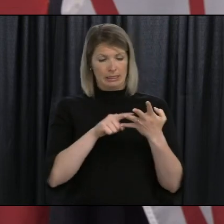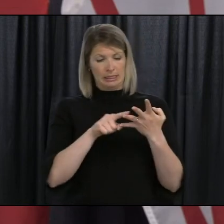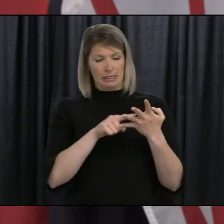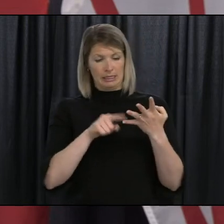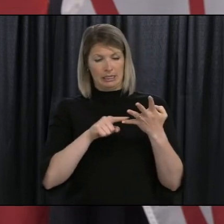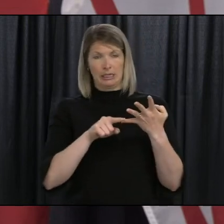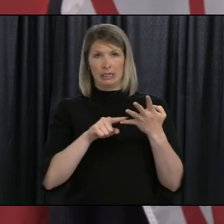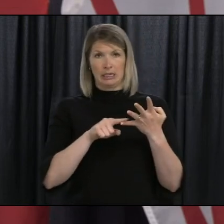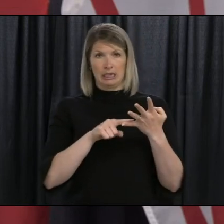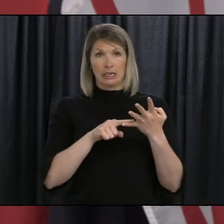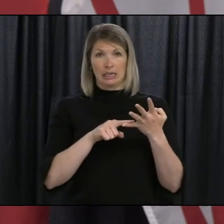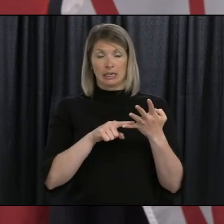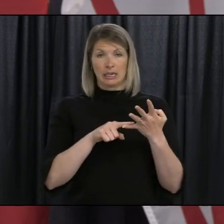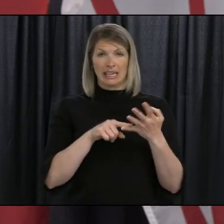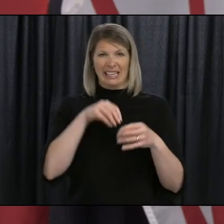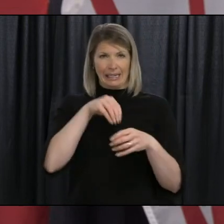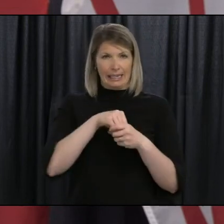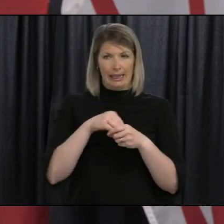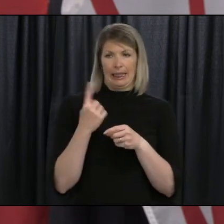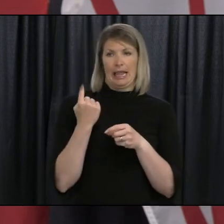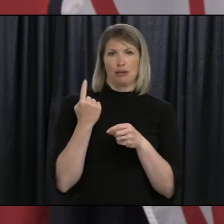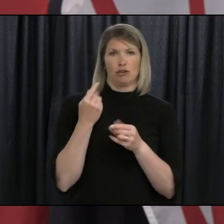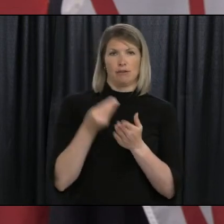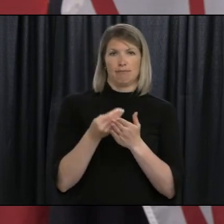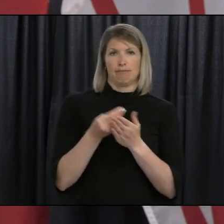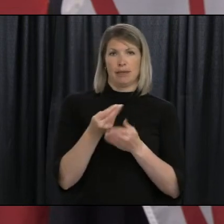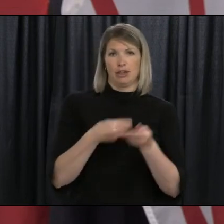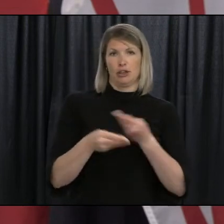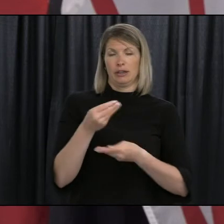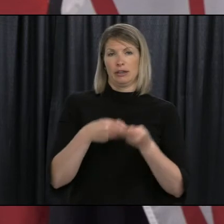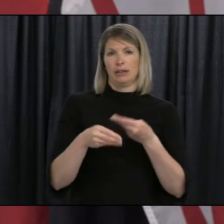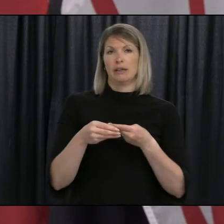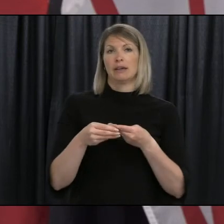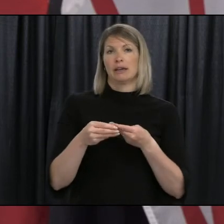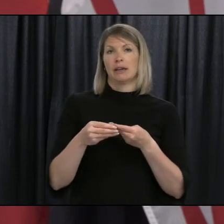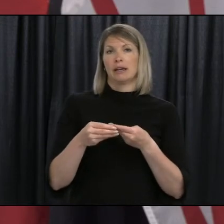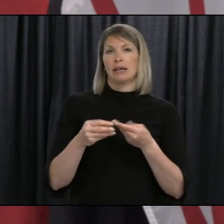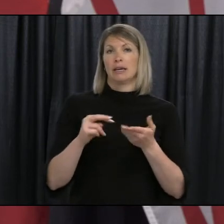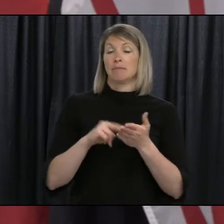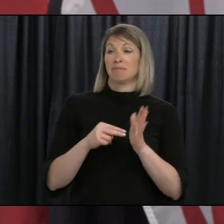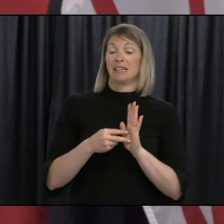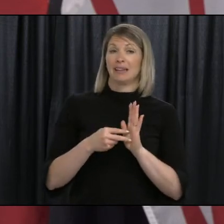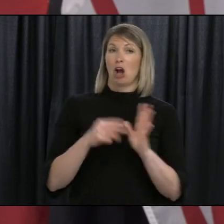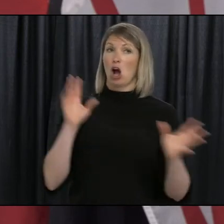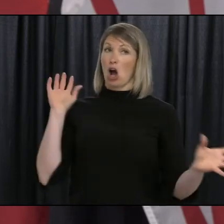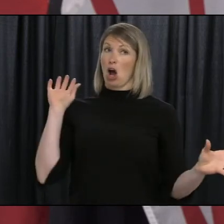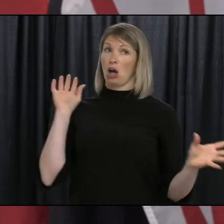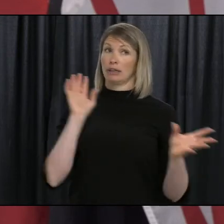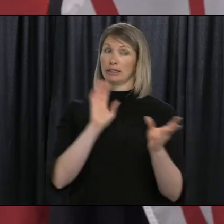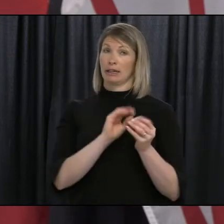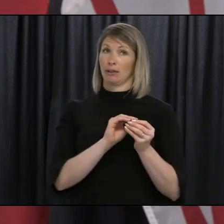business community in the province, we essentially saw almost an entire month out of